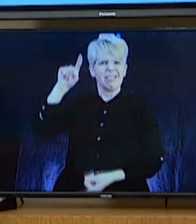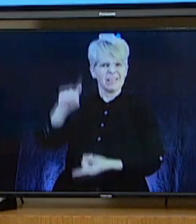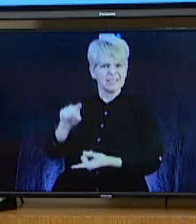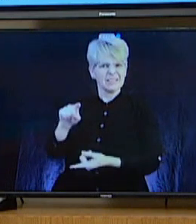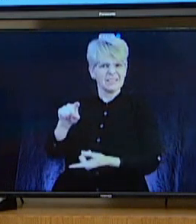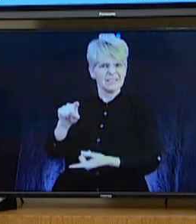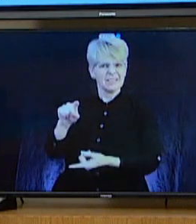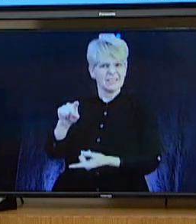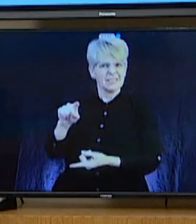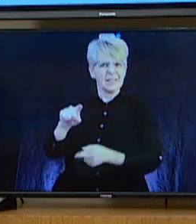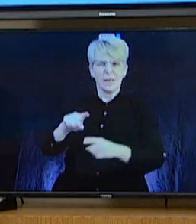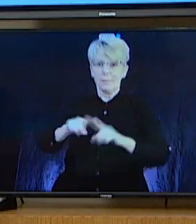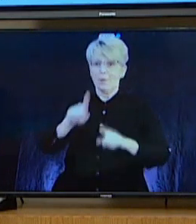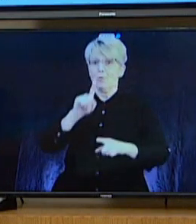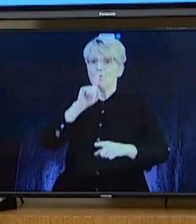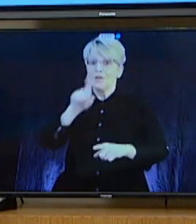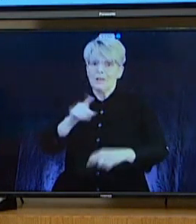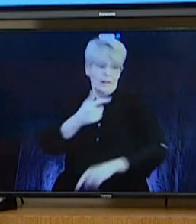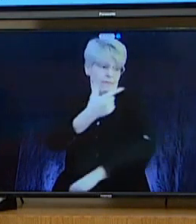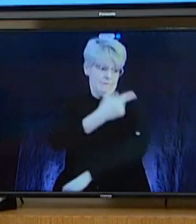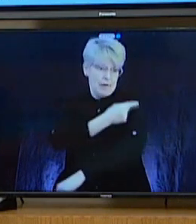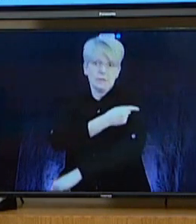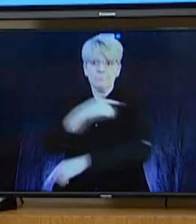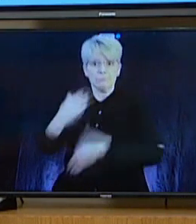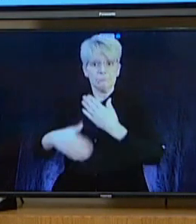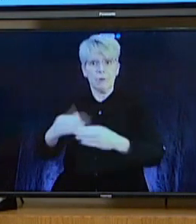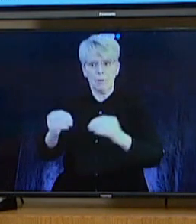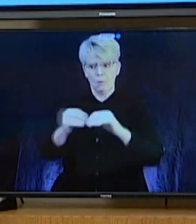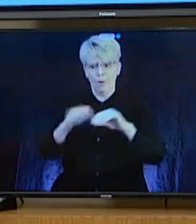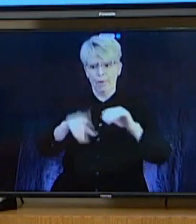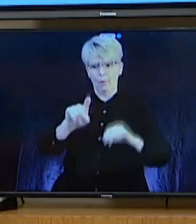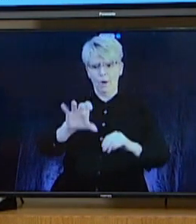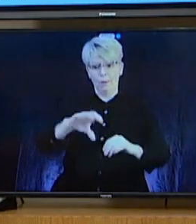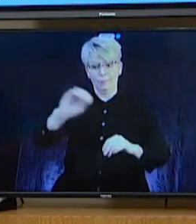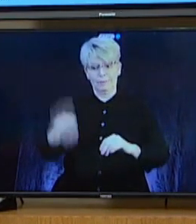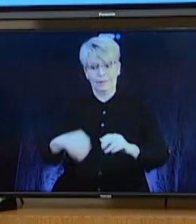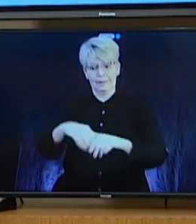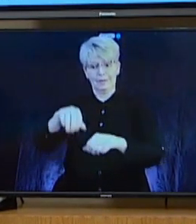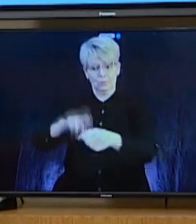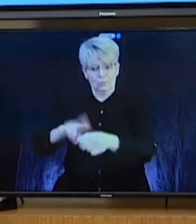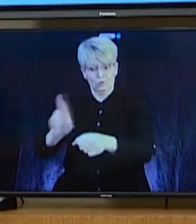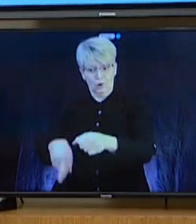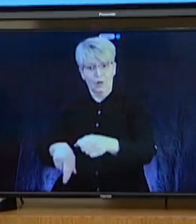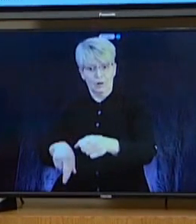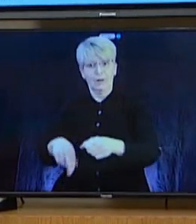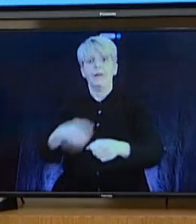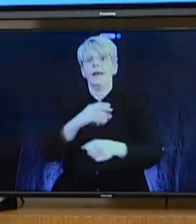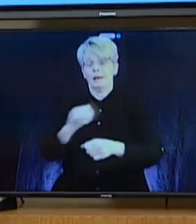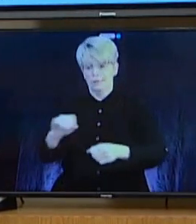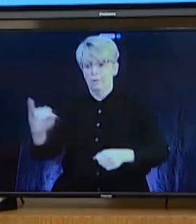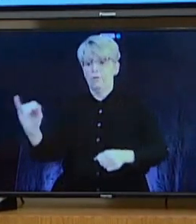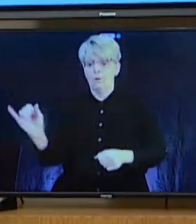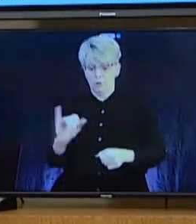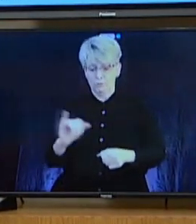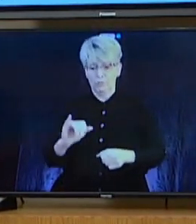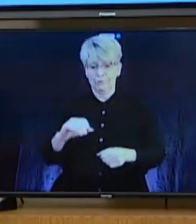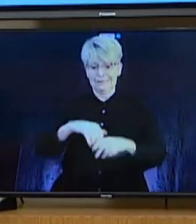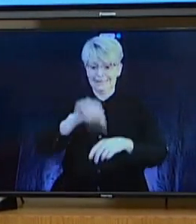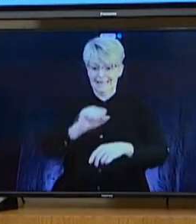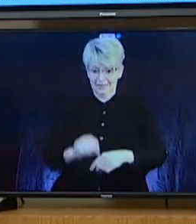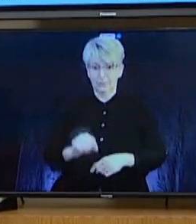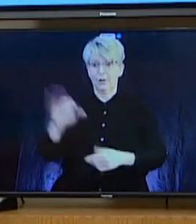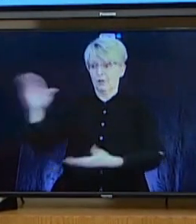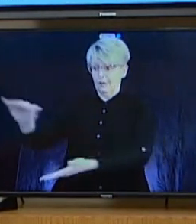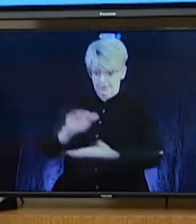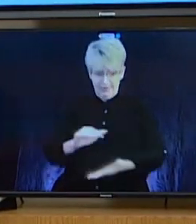over 100% here in Regina, and 100% of the vaccines have also been the first dose in Saskatoon. So